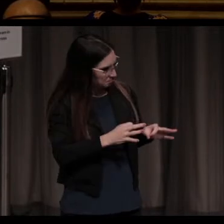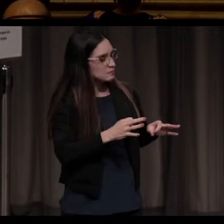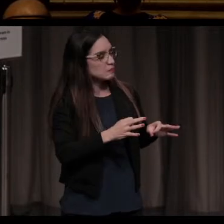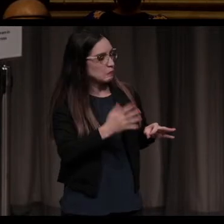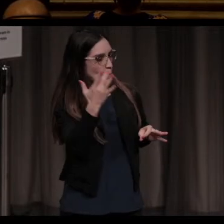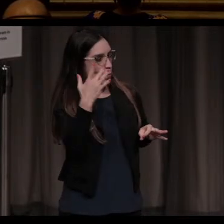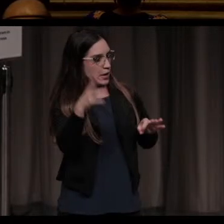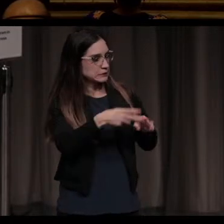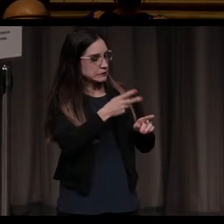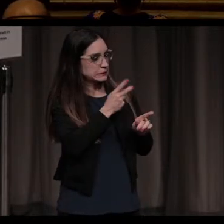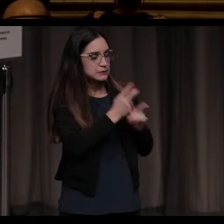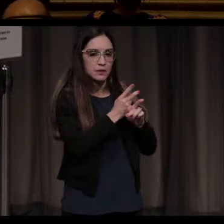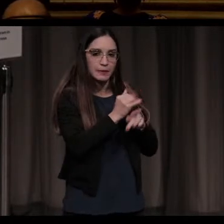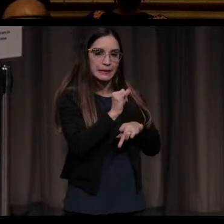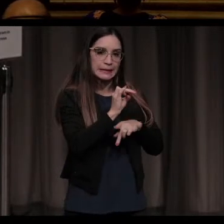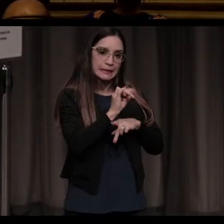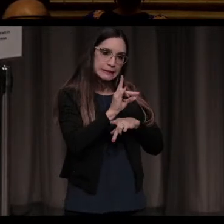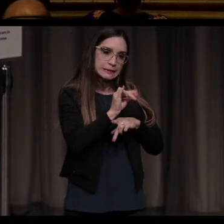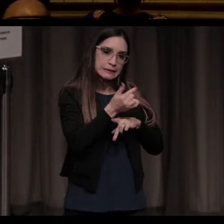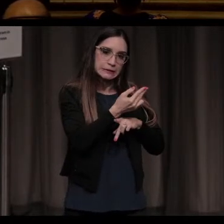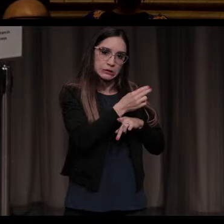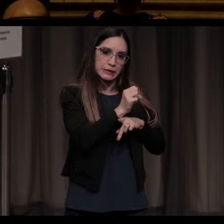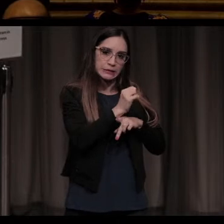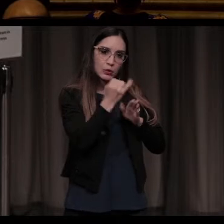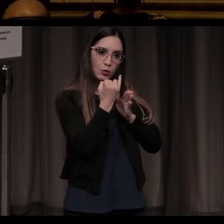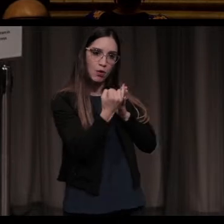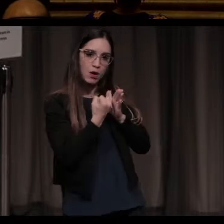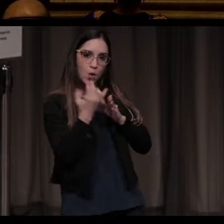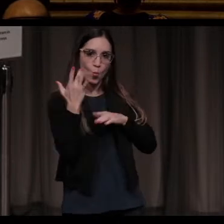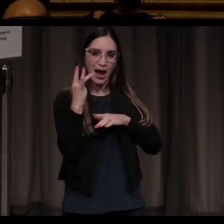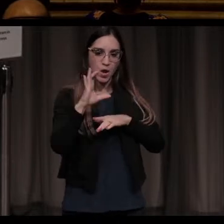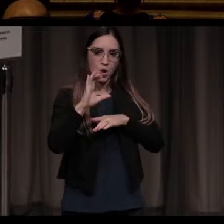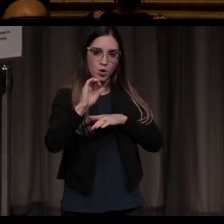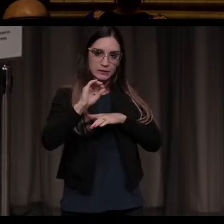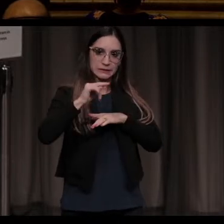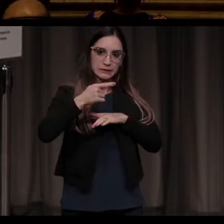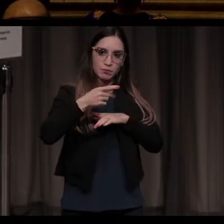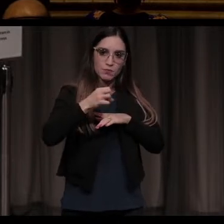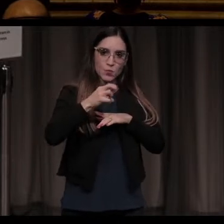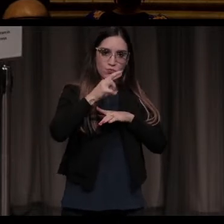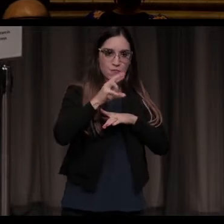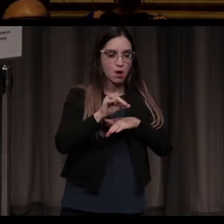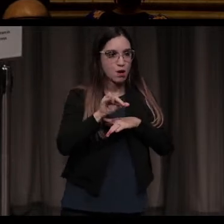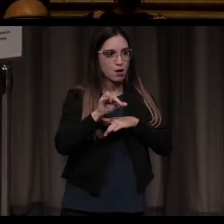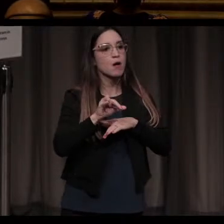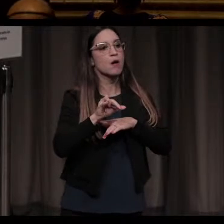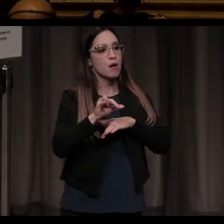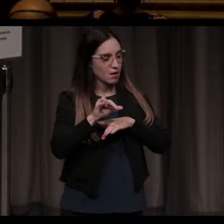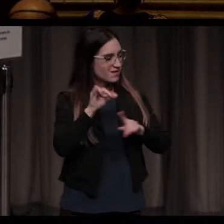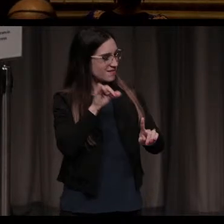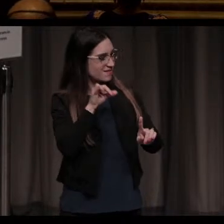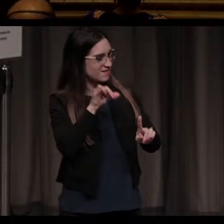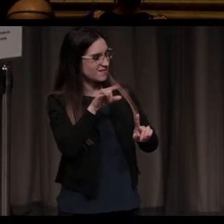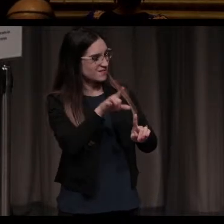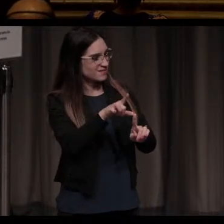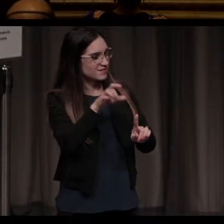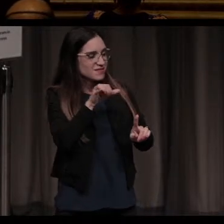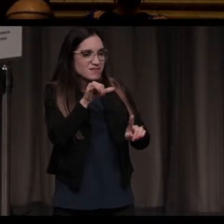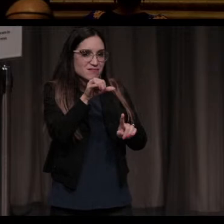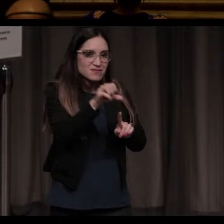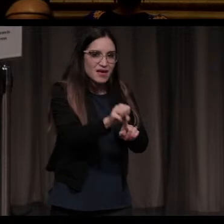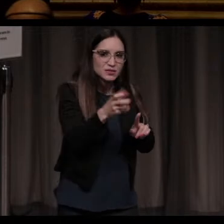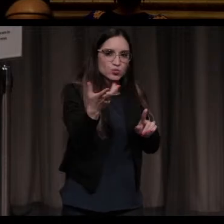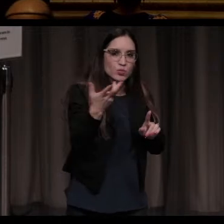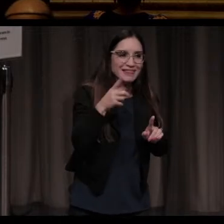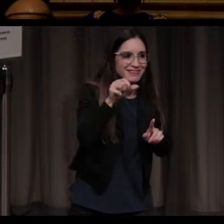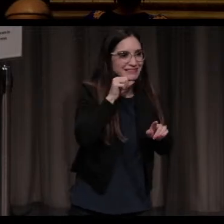contemporary art or what makes art contemporary, it's really important for us to all step away from, I guess, the